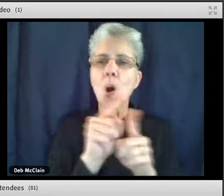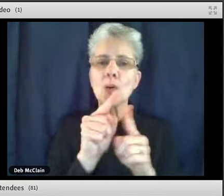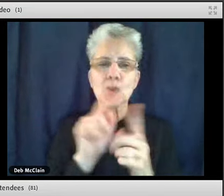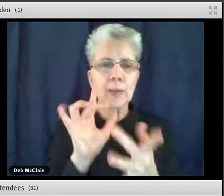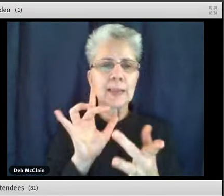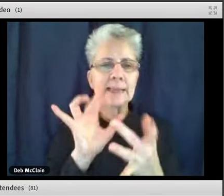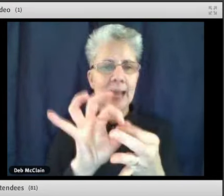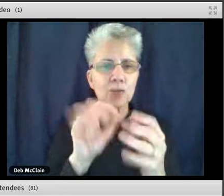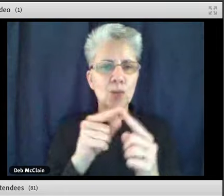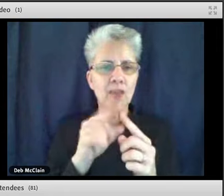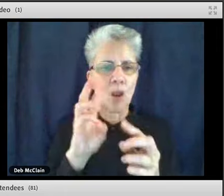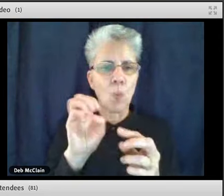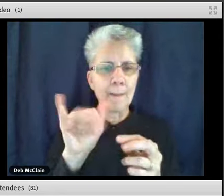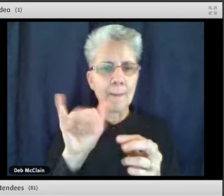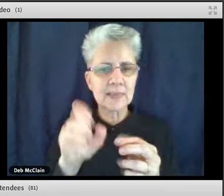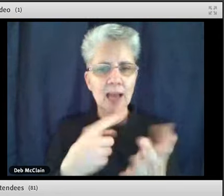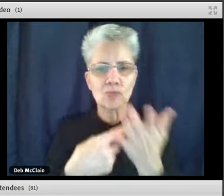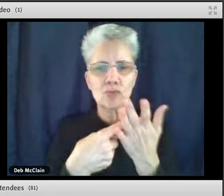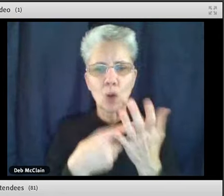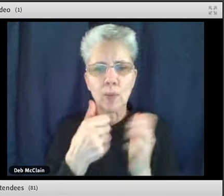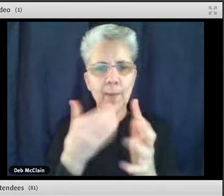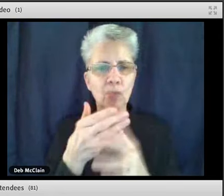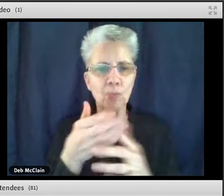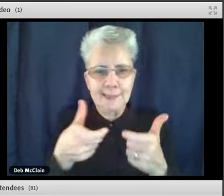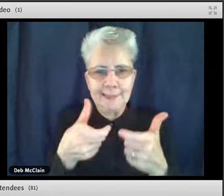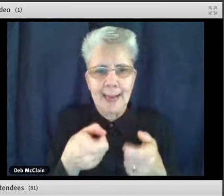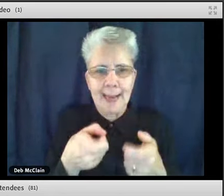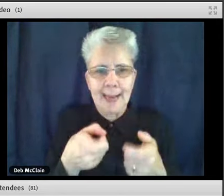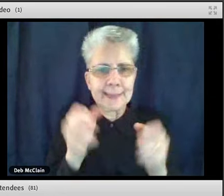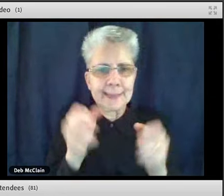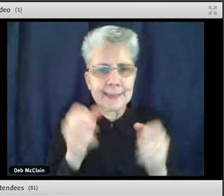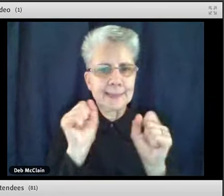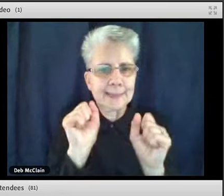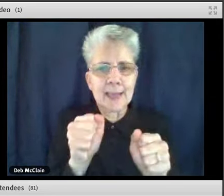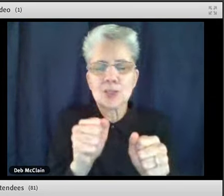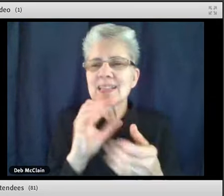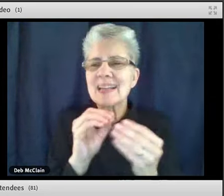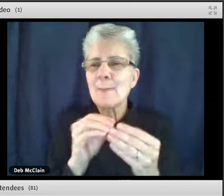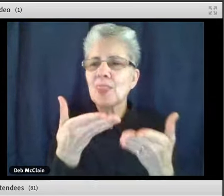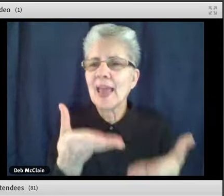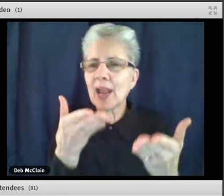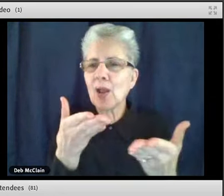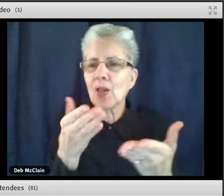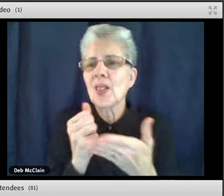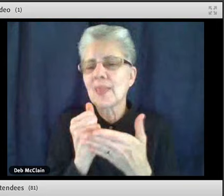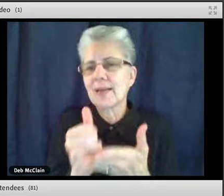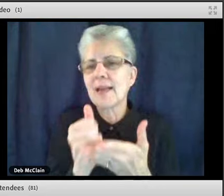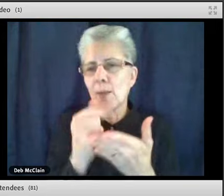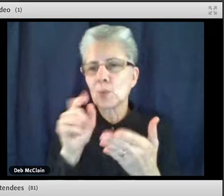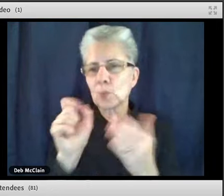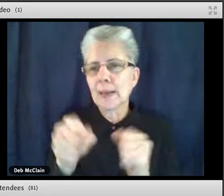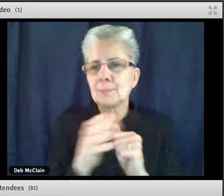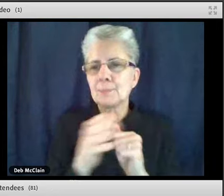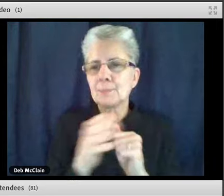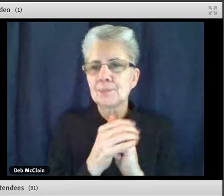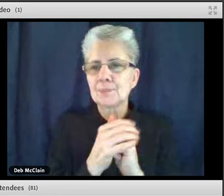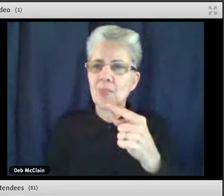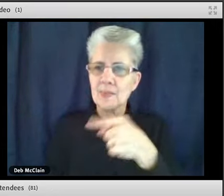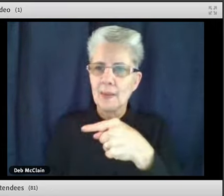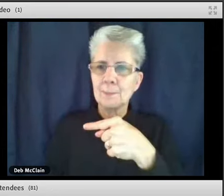saw. There's a couple more out there, again, about reasons not to panic. And so, again, just trying to put a perspective